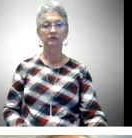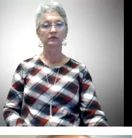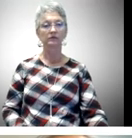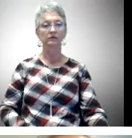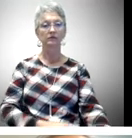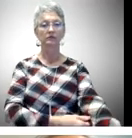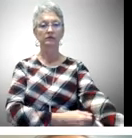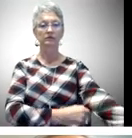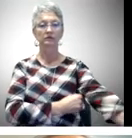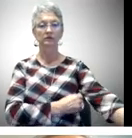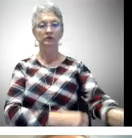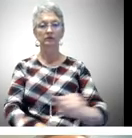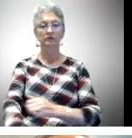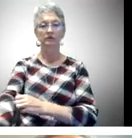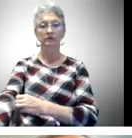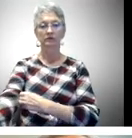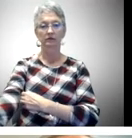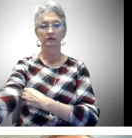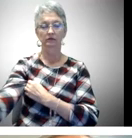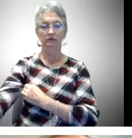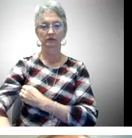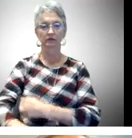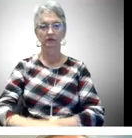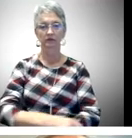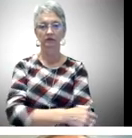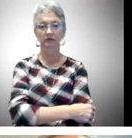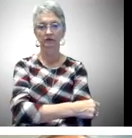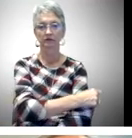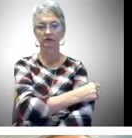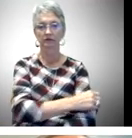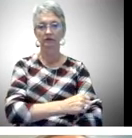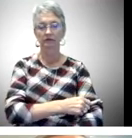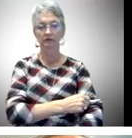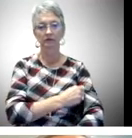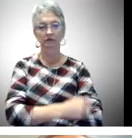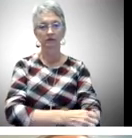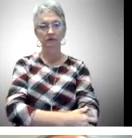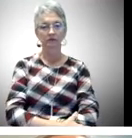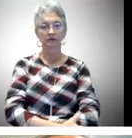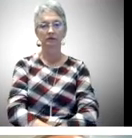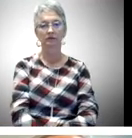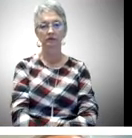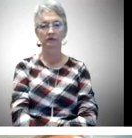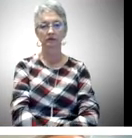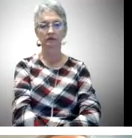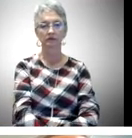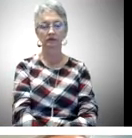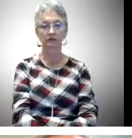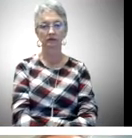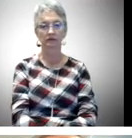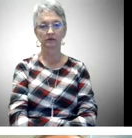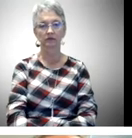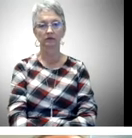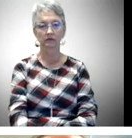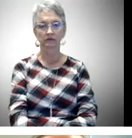on financial exploitation just to rebut some of the arguments against that people who are afraid of supporters